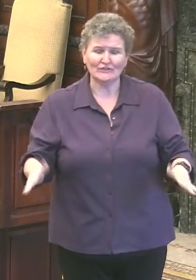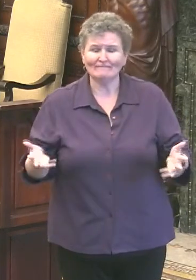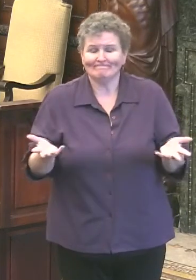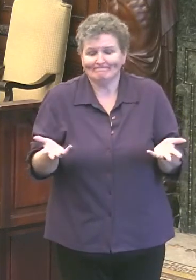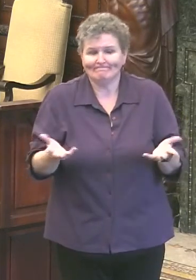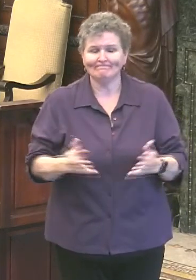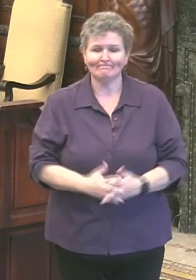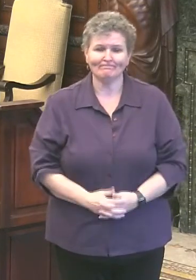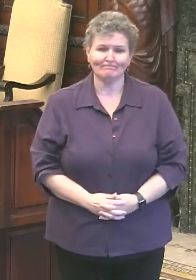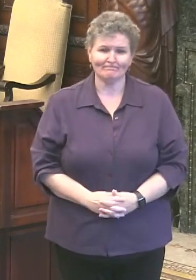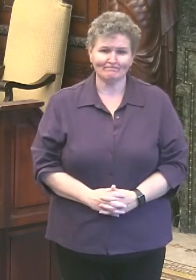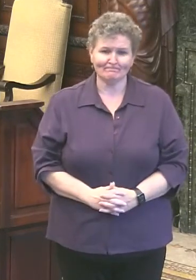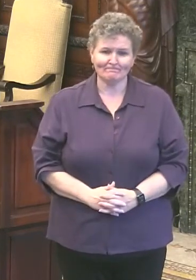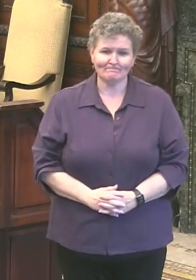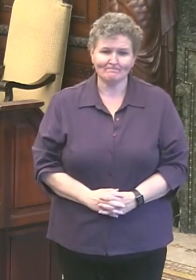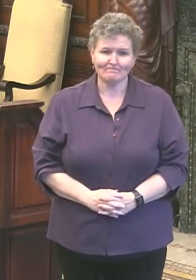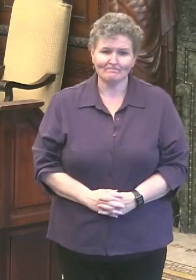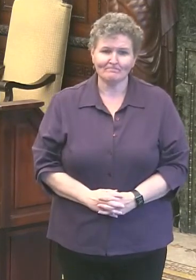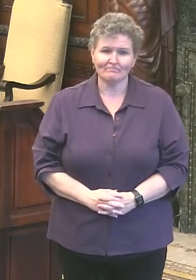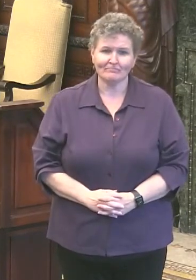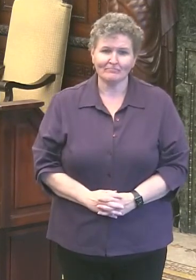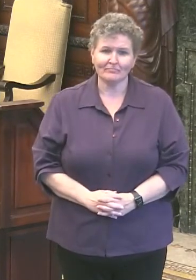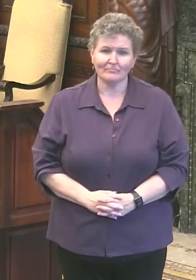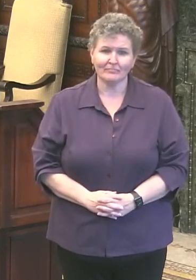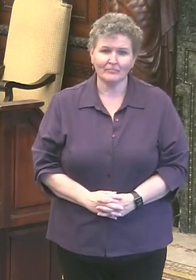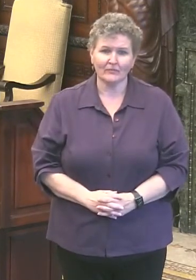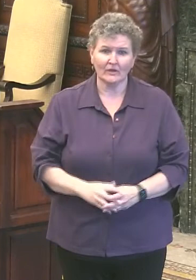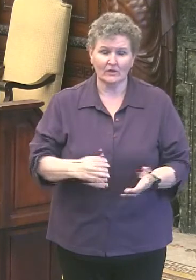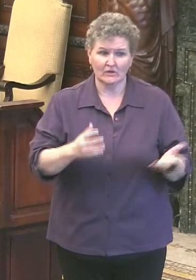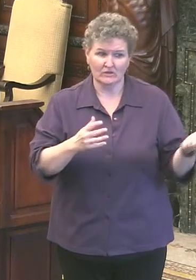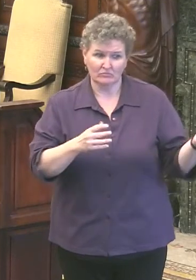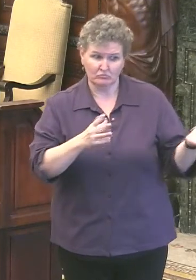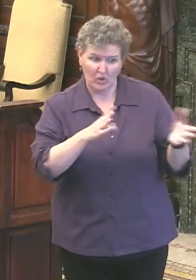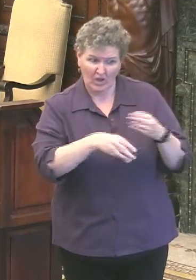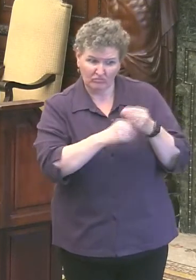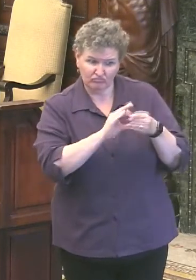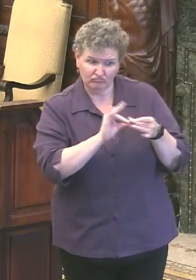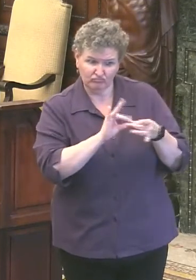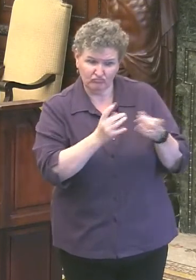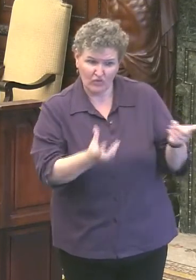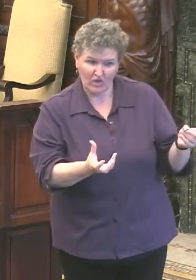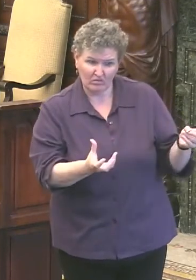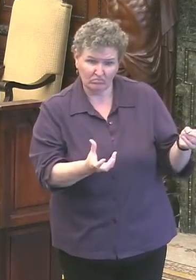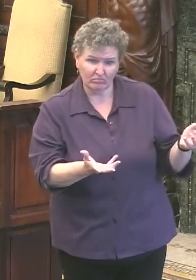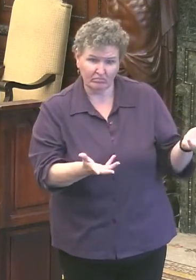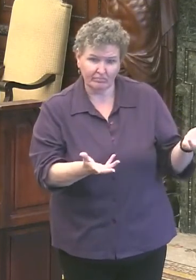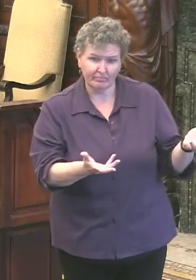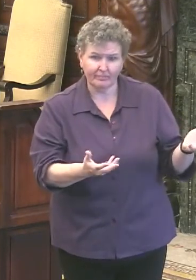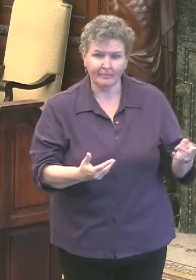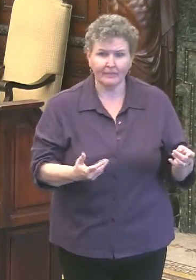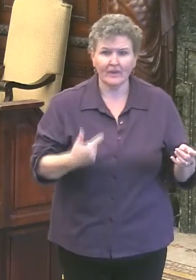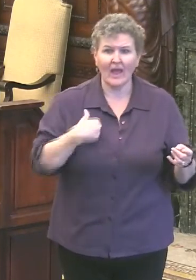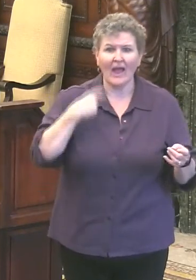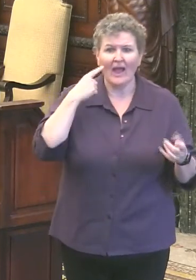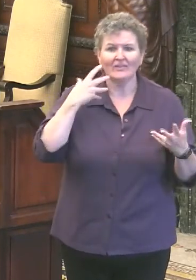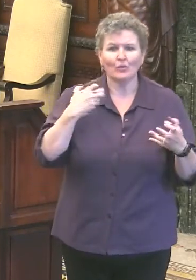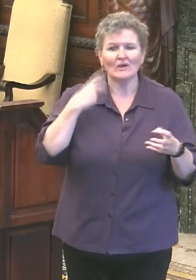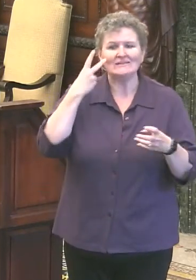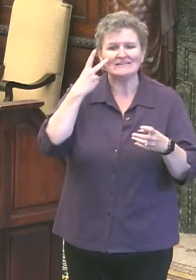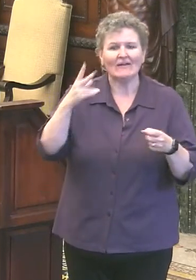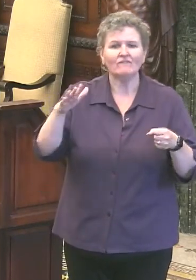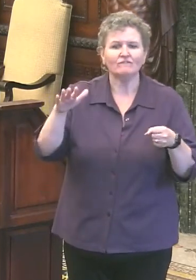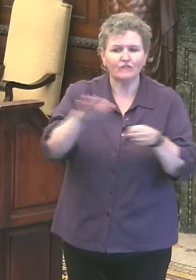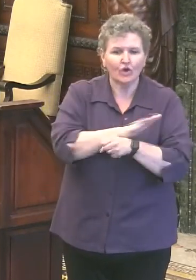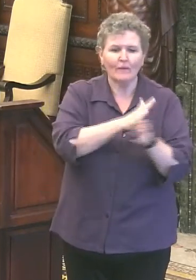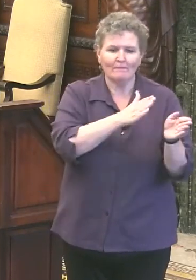you. I don't know if the commissioner wanted to respond to that. Again, I think you need to wait until we see the full plan, but certainly